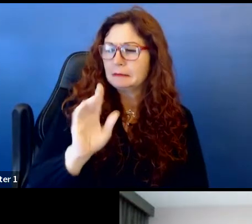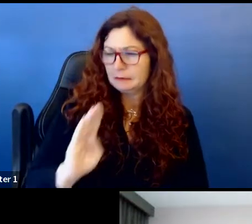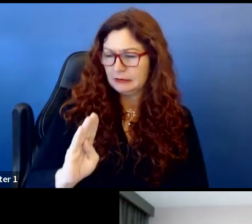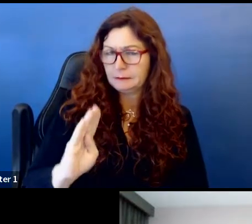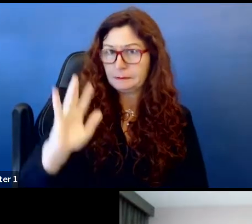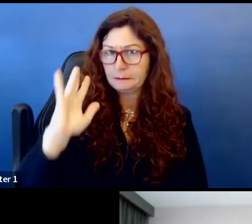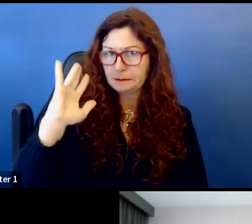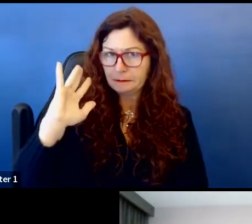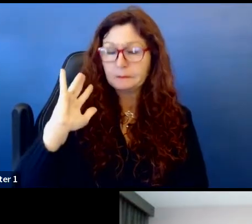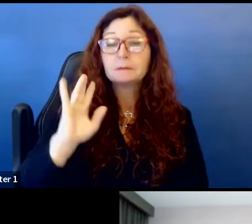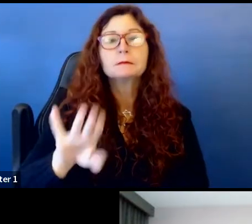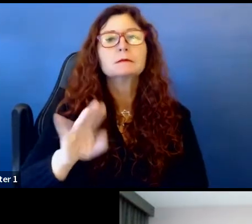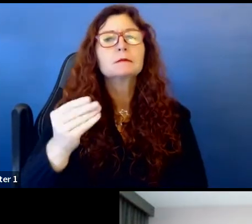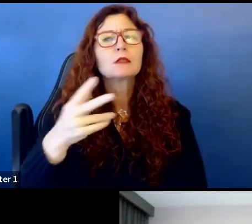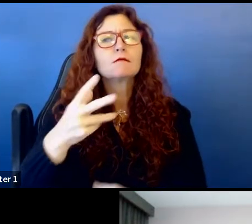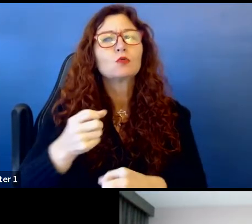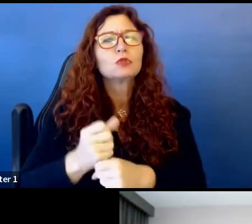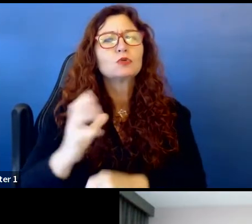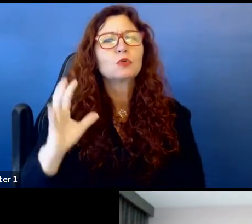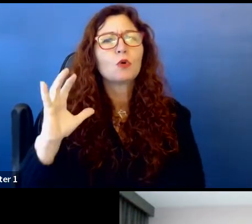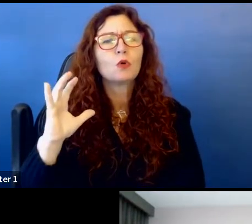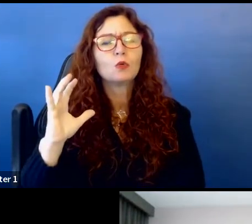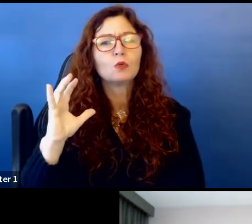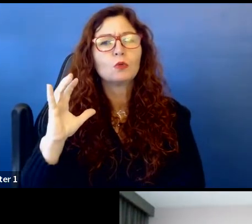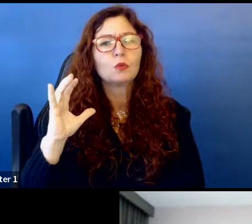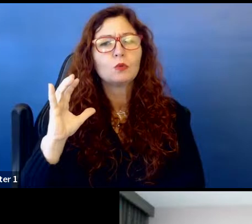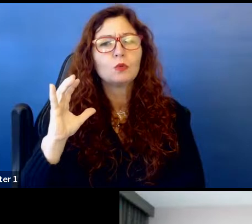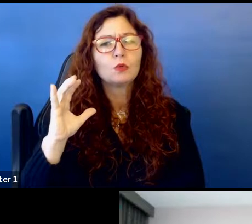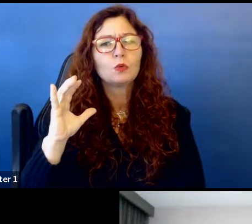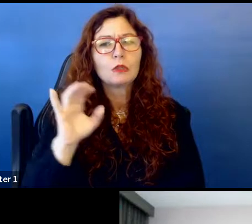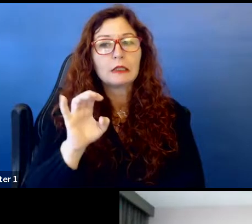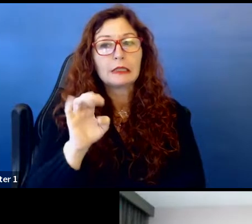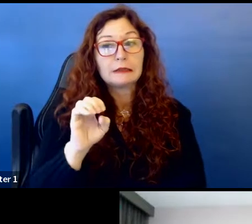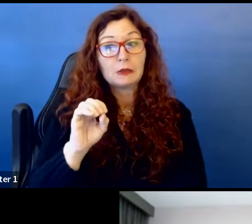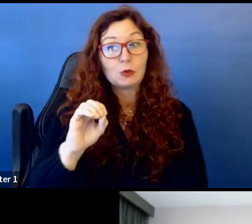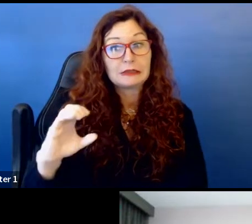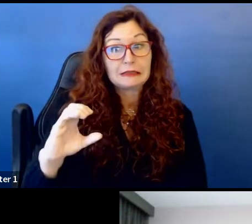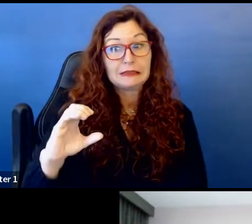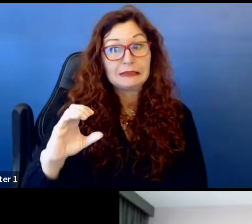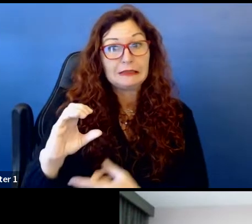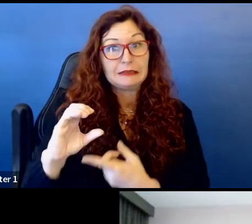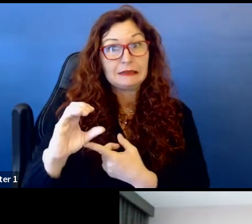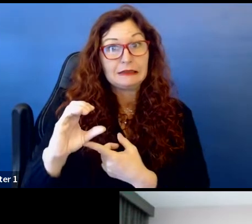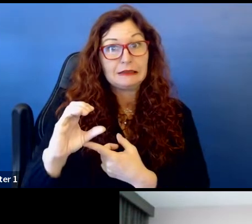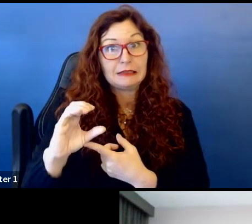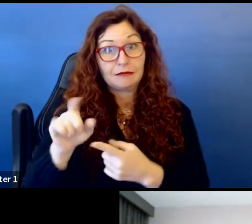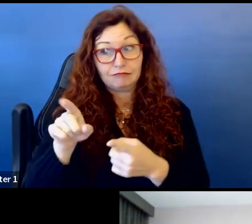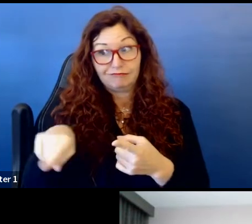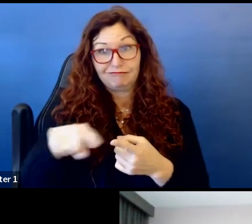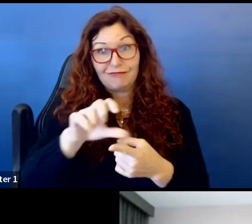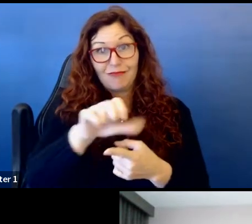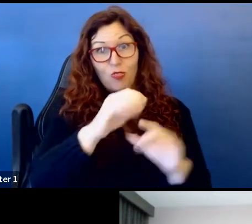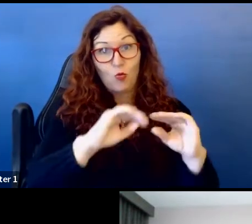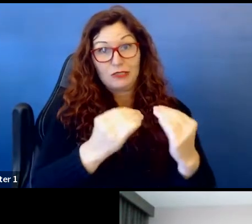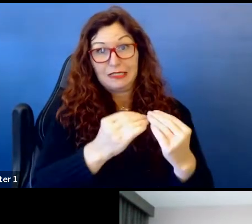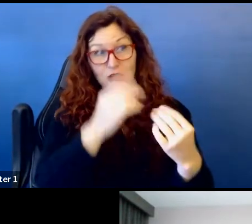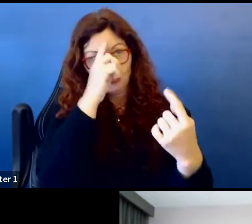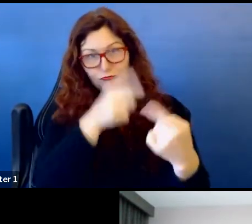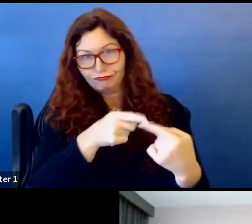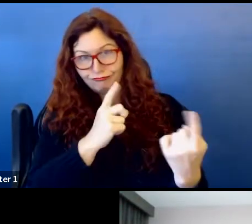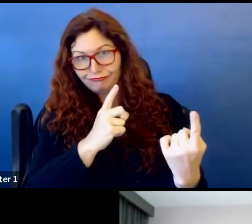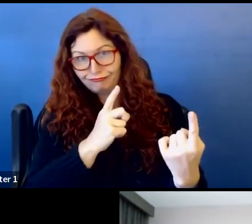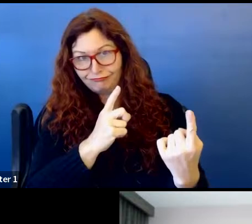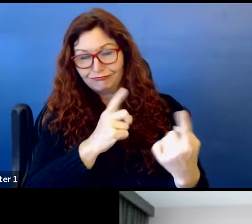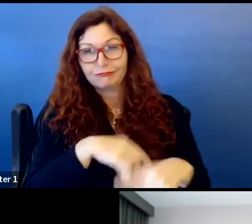that the eeoc and the nlrb were not necessarily uh singing from the same sheet of music um you know behavior workplace